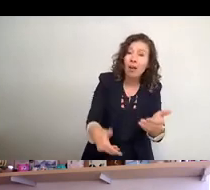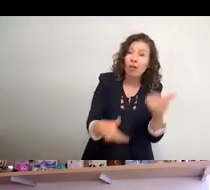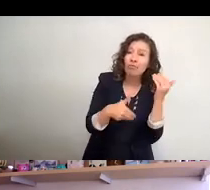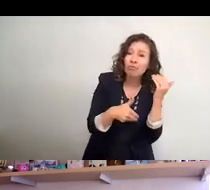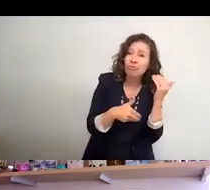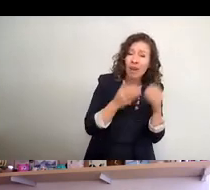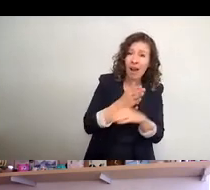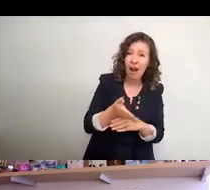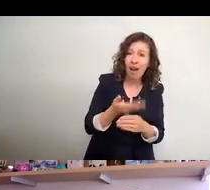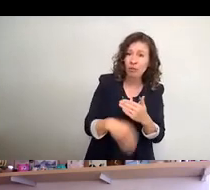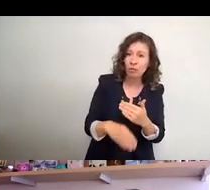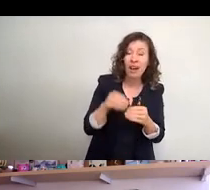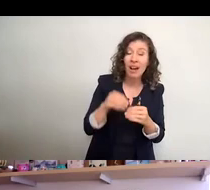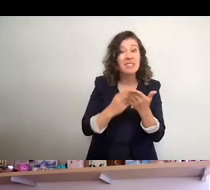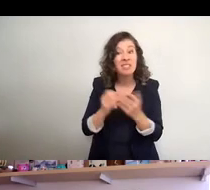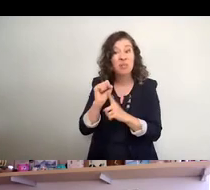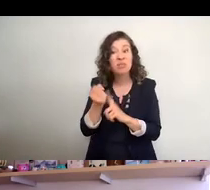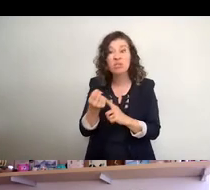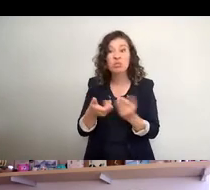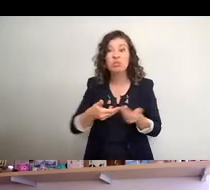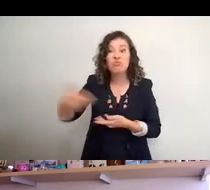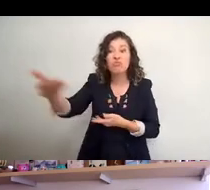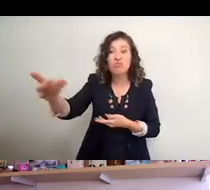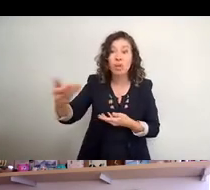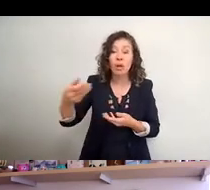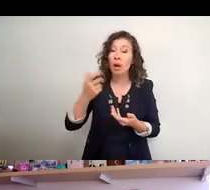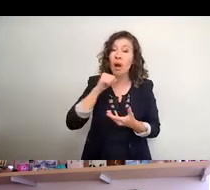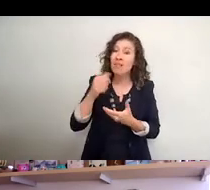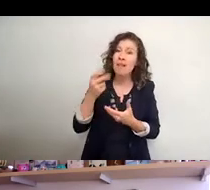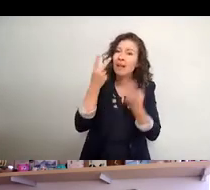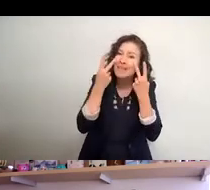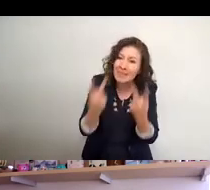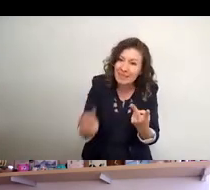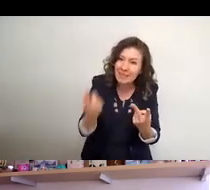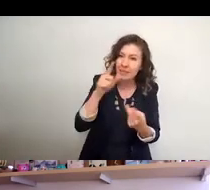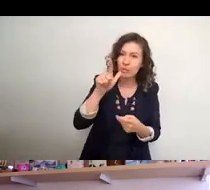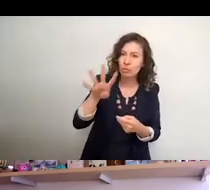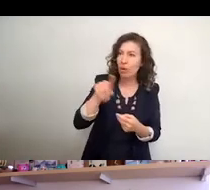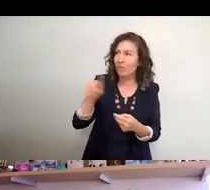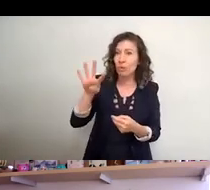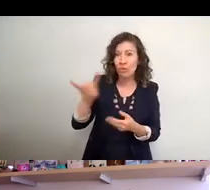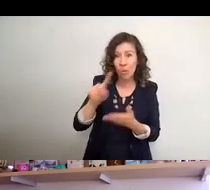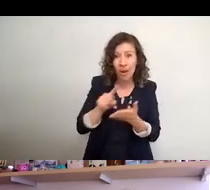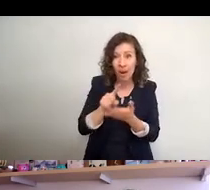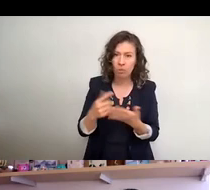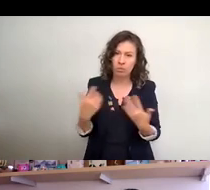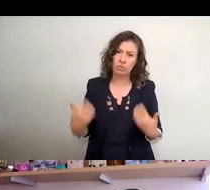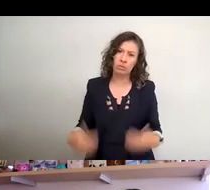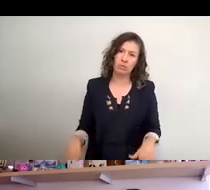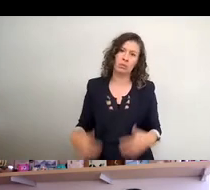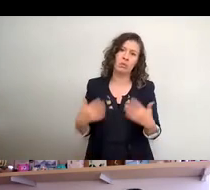delivery, and in some cases not seeing your baby for 24 to 48 hours. There were a lot of incredibly stressful